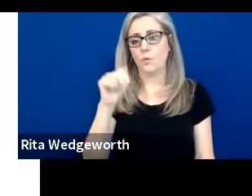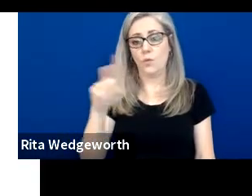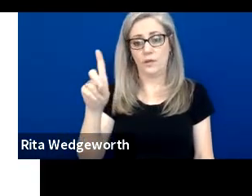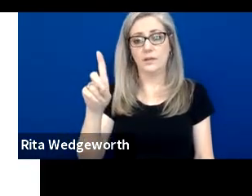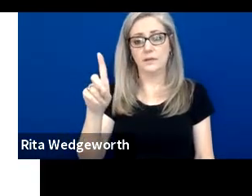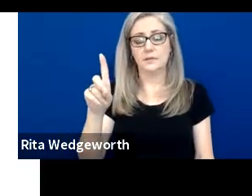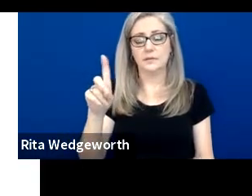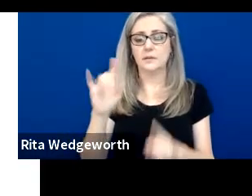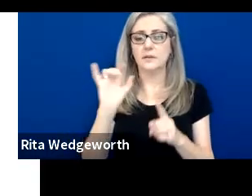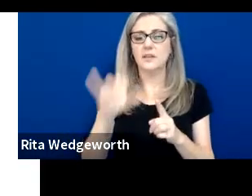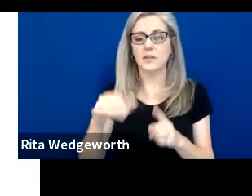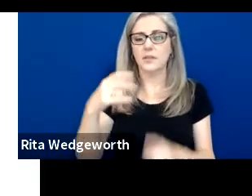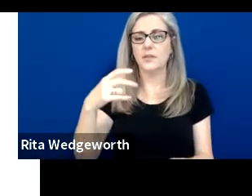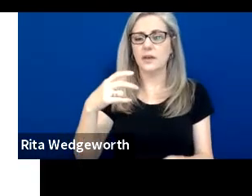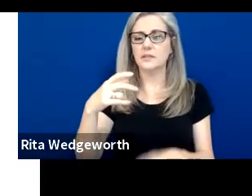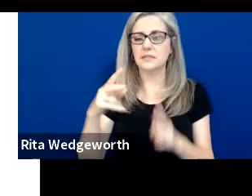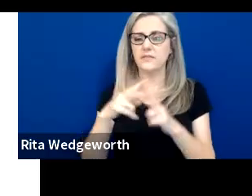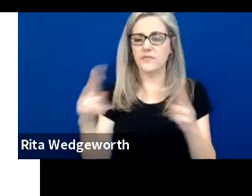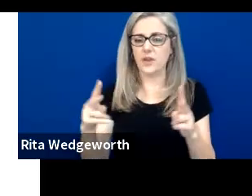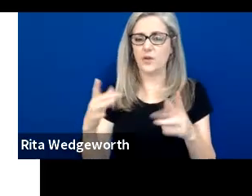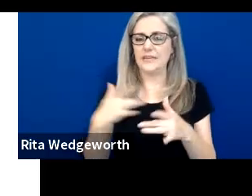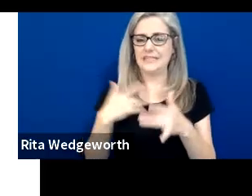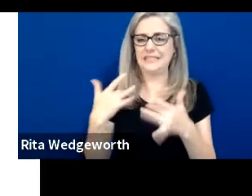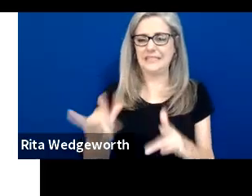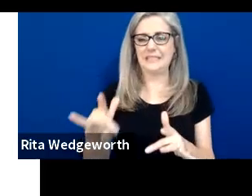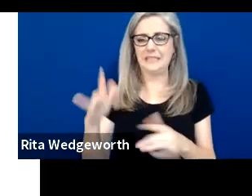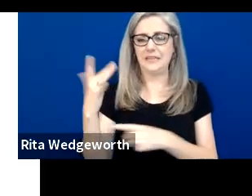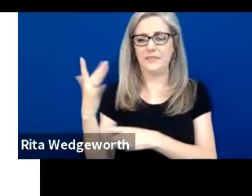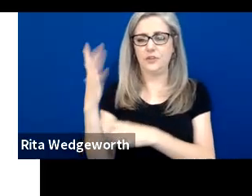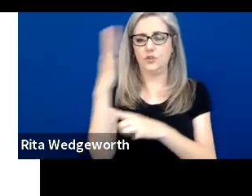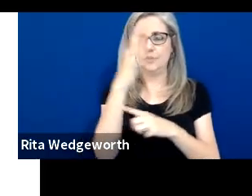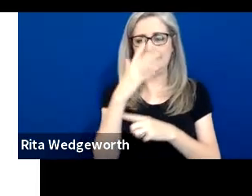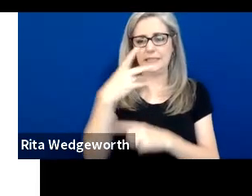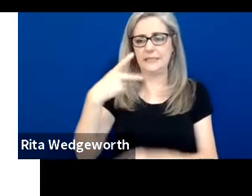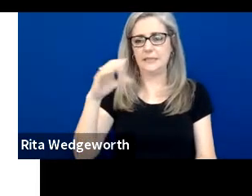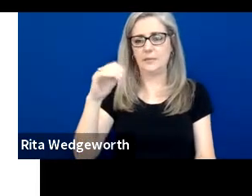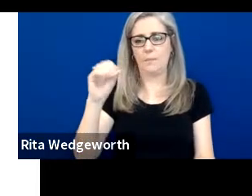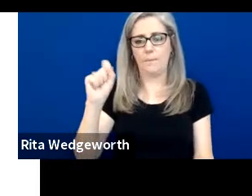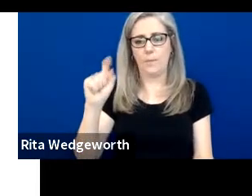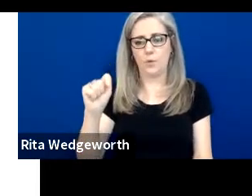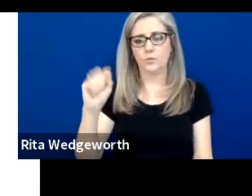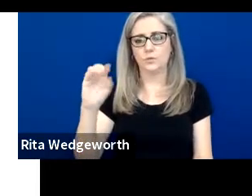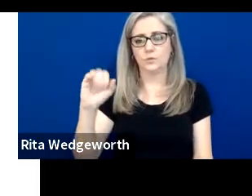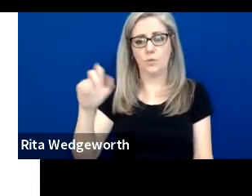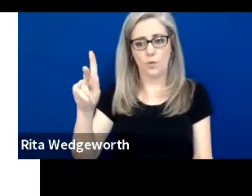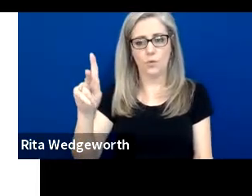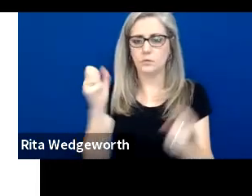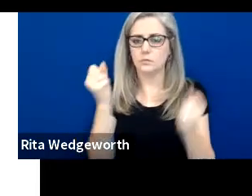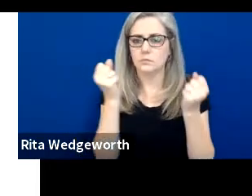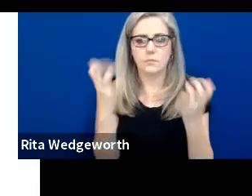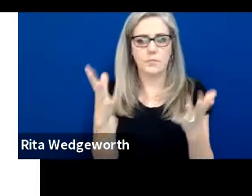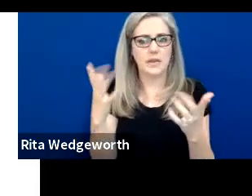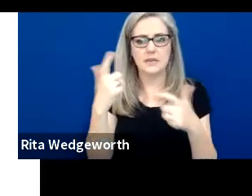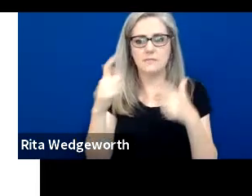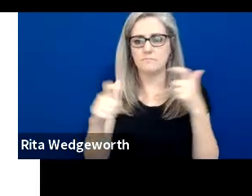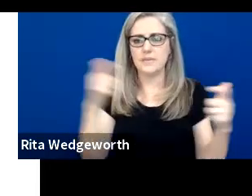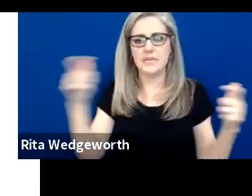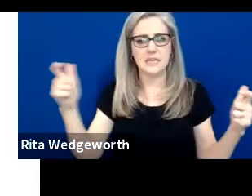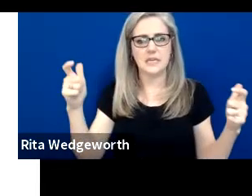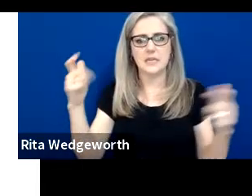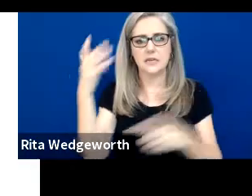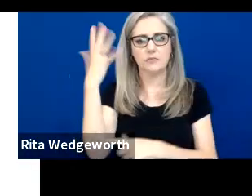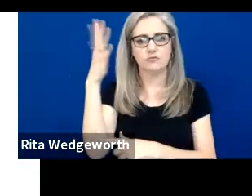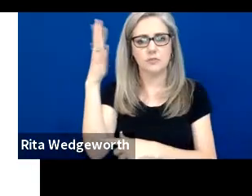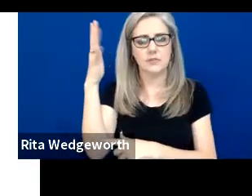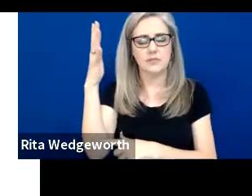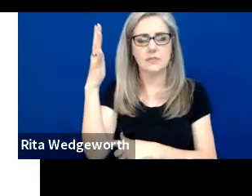very sensitive trees. They're, many of them, very large and you know,